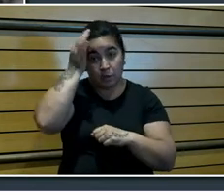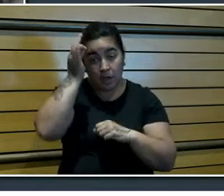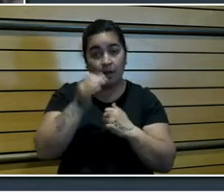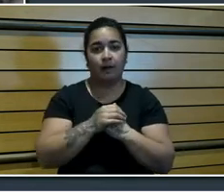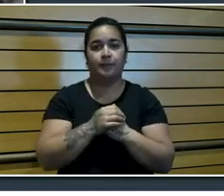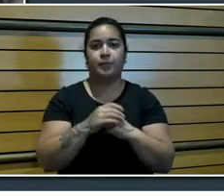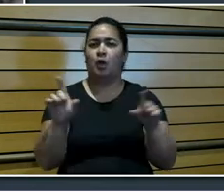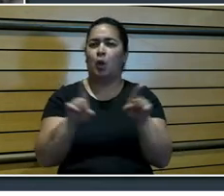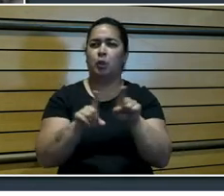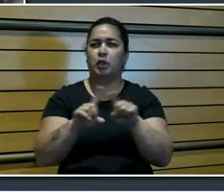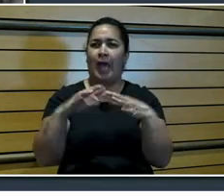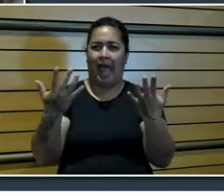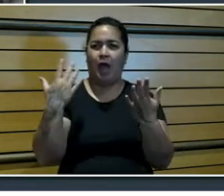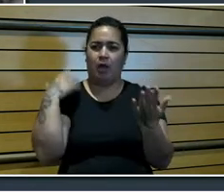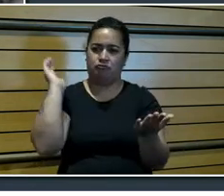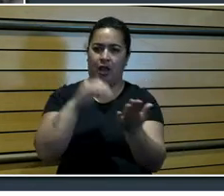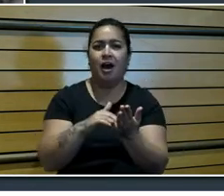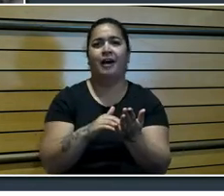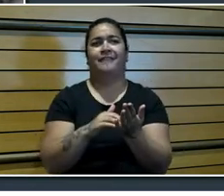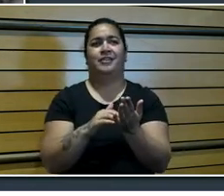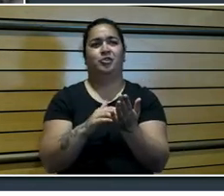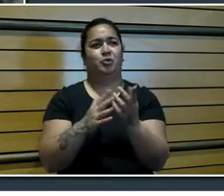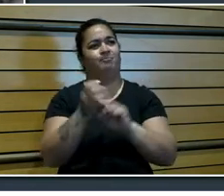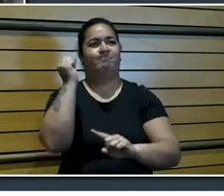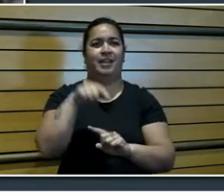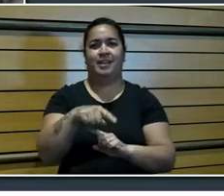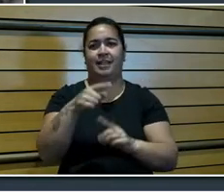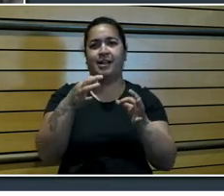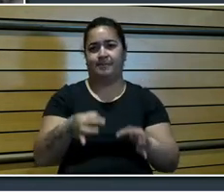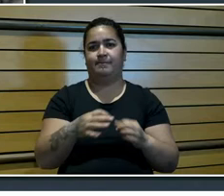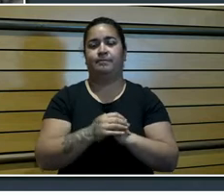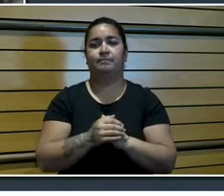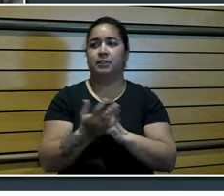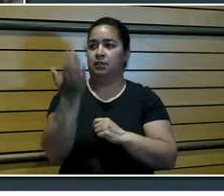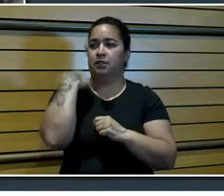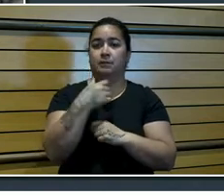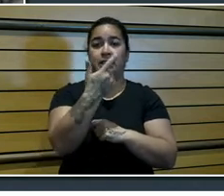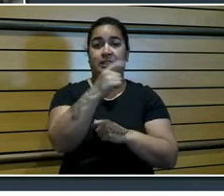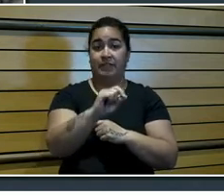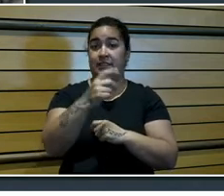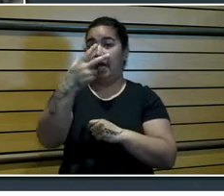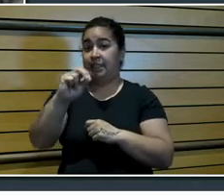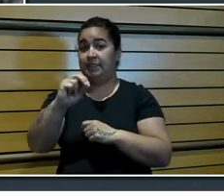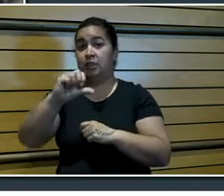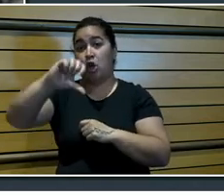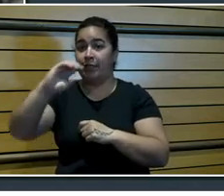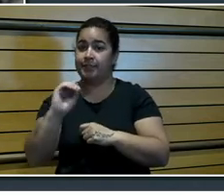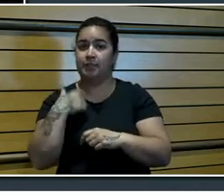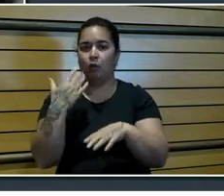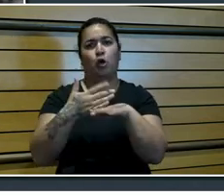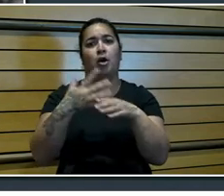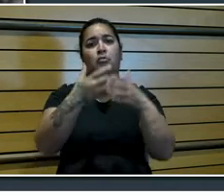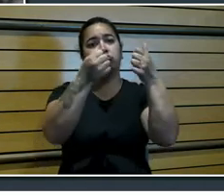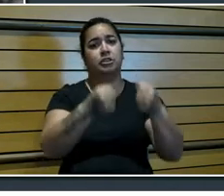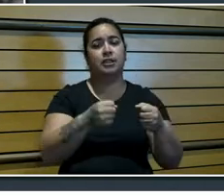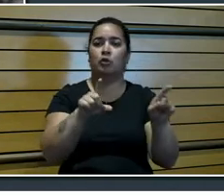the path I took to come to that conclusion. During the 70s, 80s and 90s, I was a probation officer and a